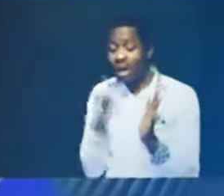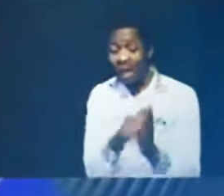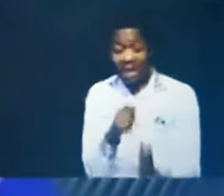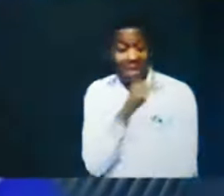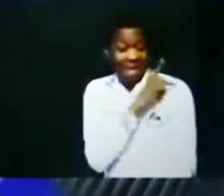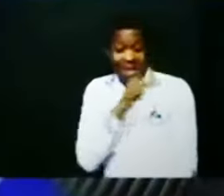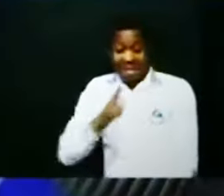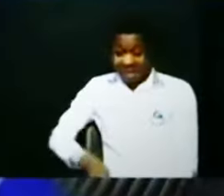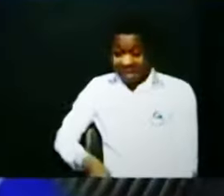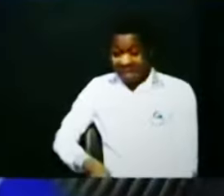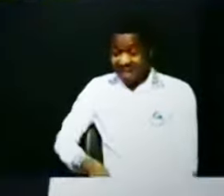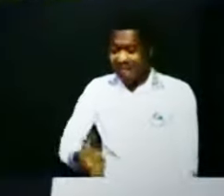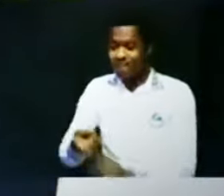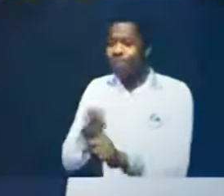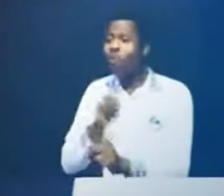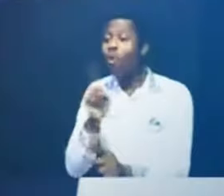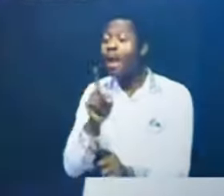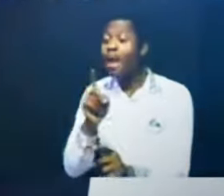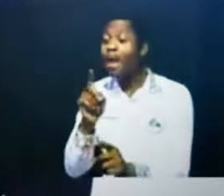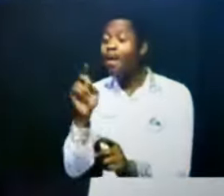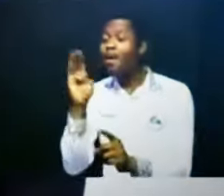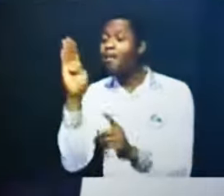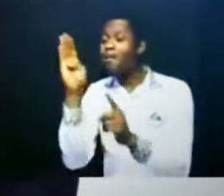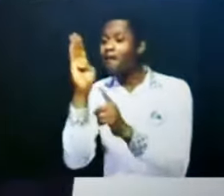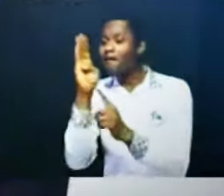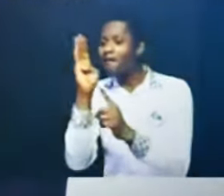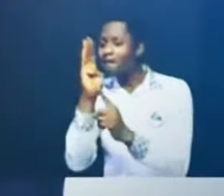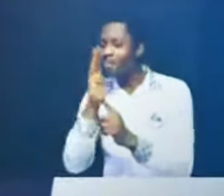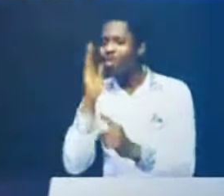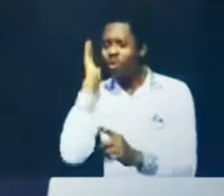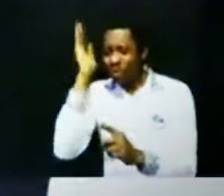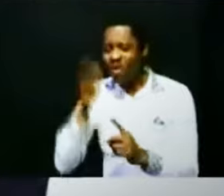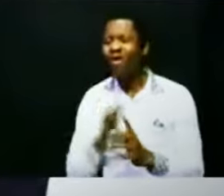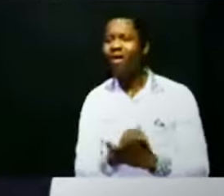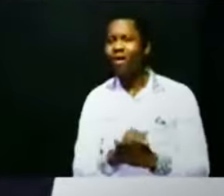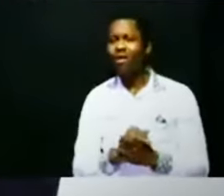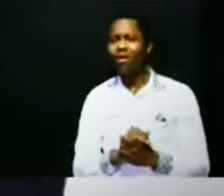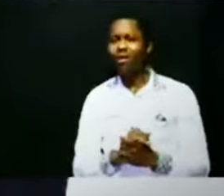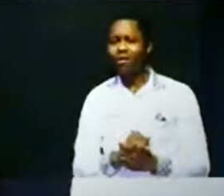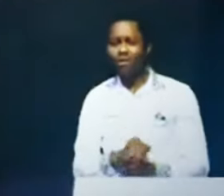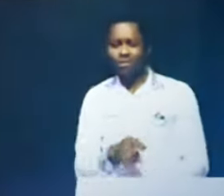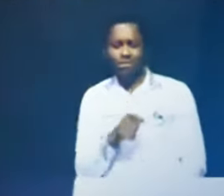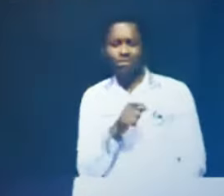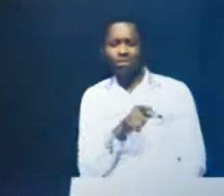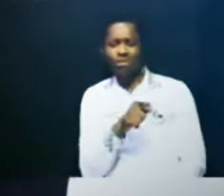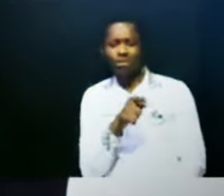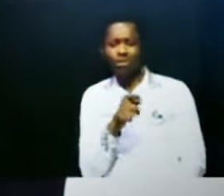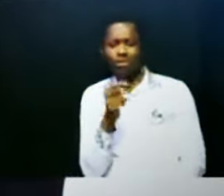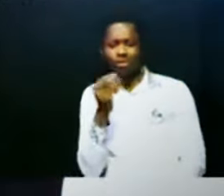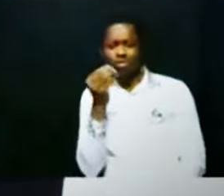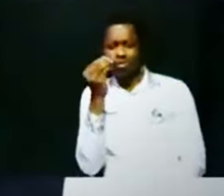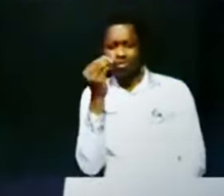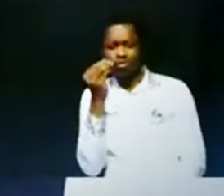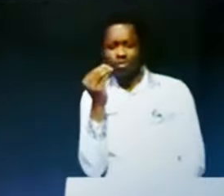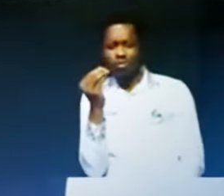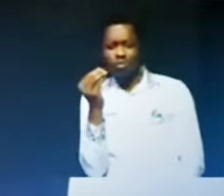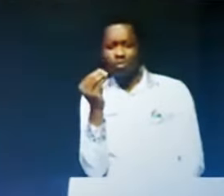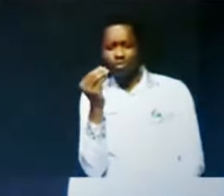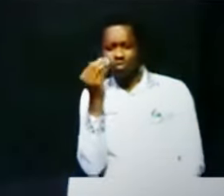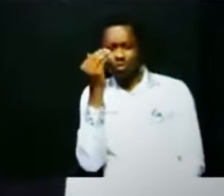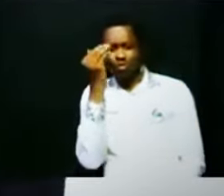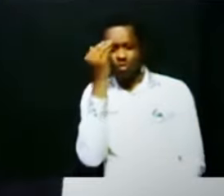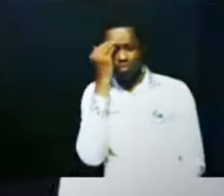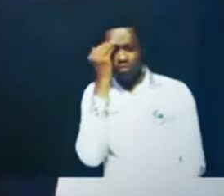no ebefri Bethlehem. The king will come from Judah. Oh, hine no of Judah ebusianimu. So I'm sure that when Saul was selected from